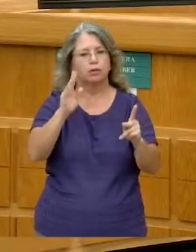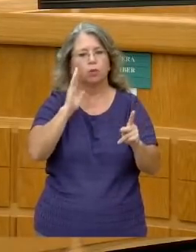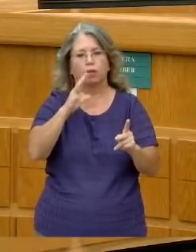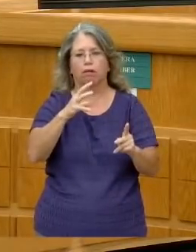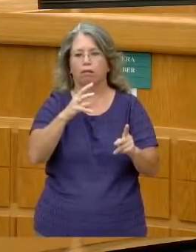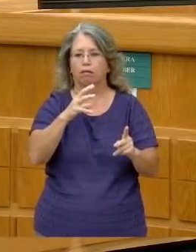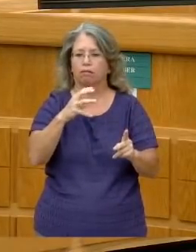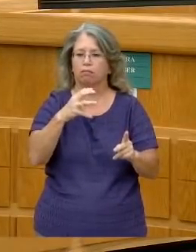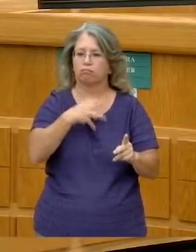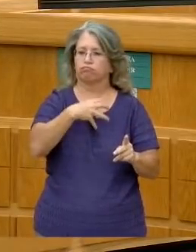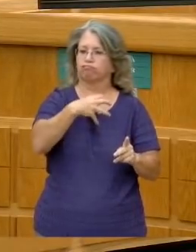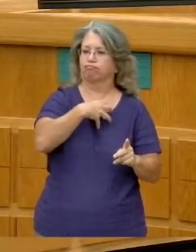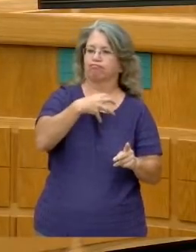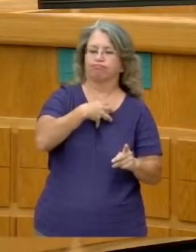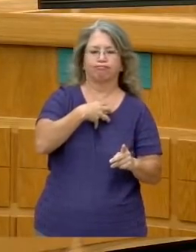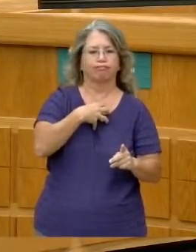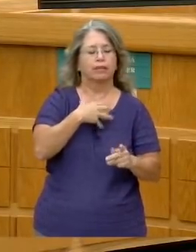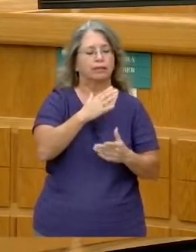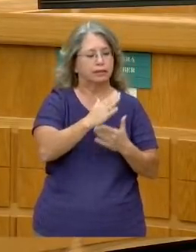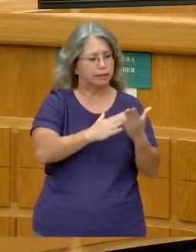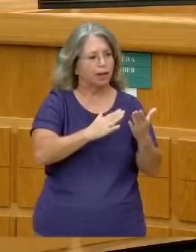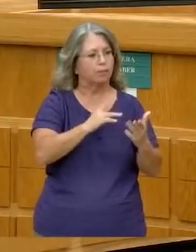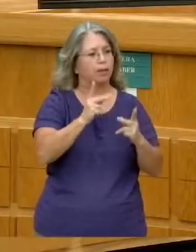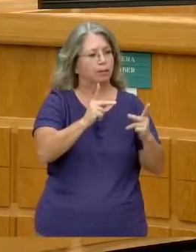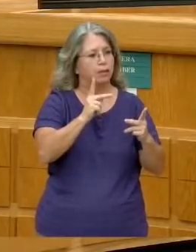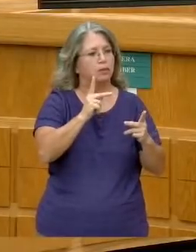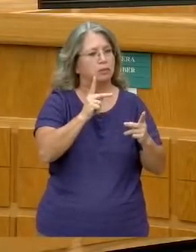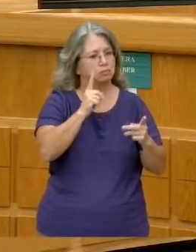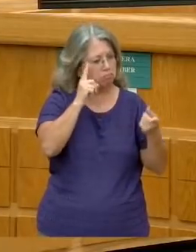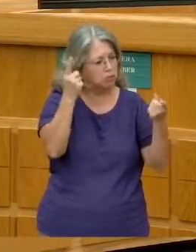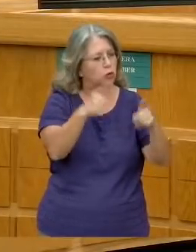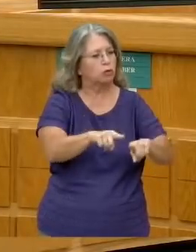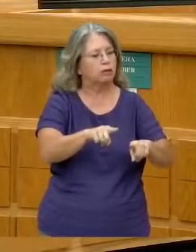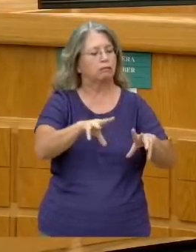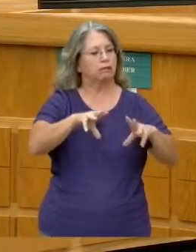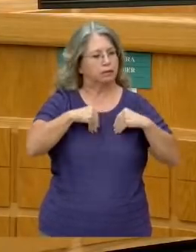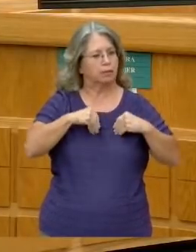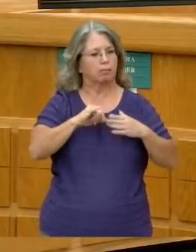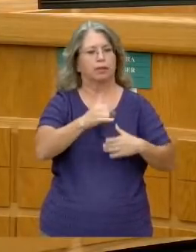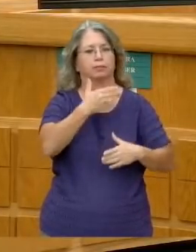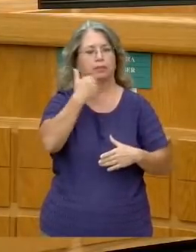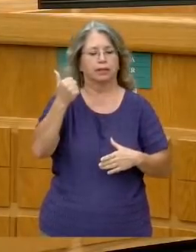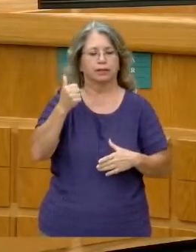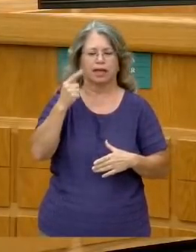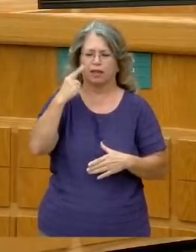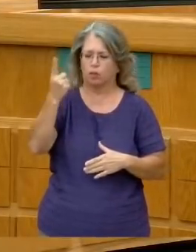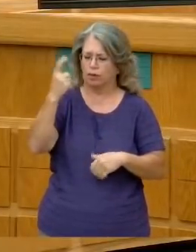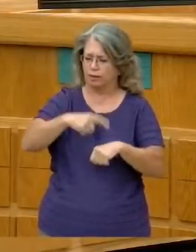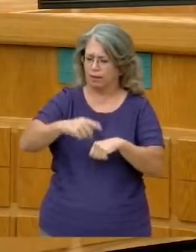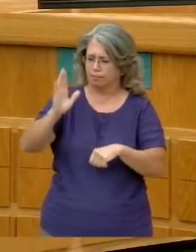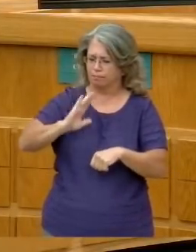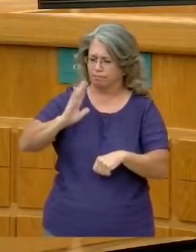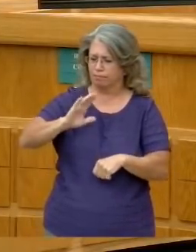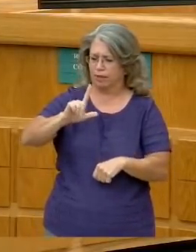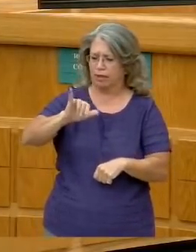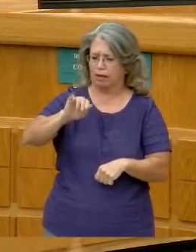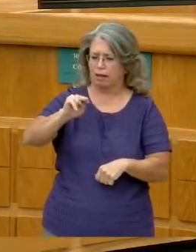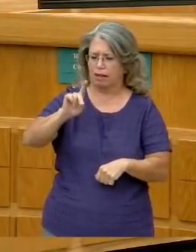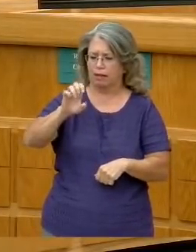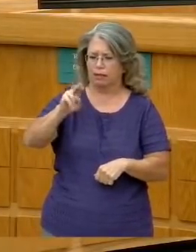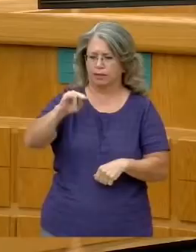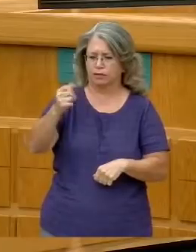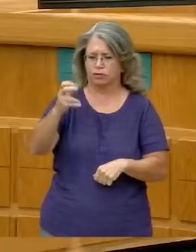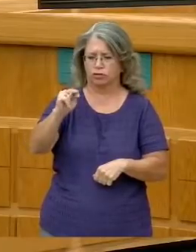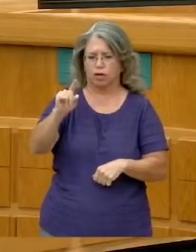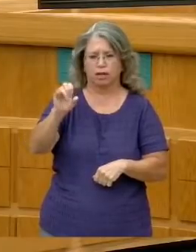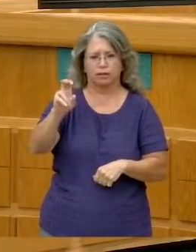it will with others. And you know, I think one time it was Lyndon Johnson said, well, some of my friends are for it and some